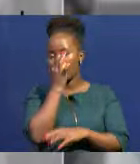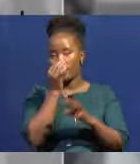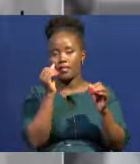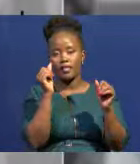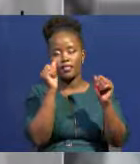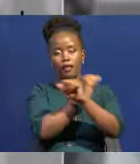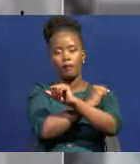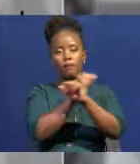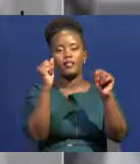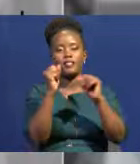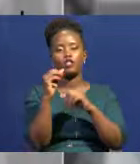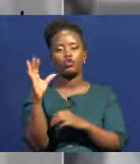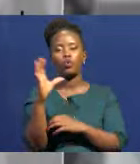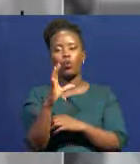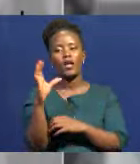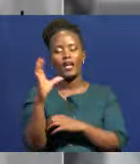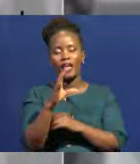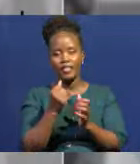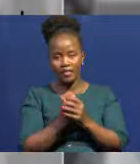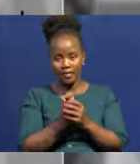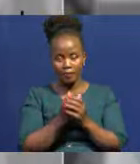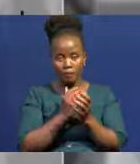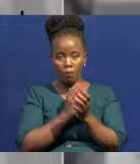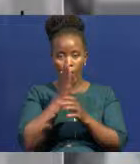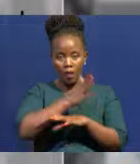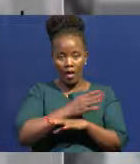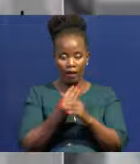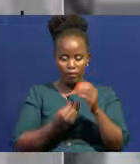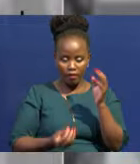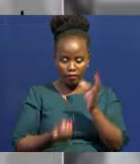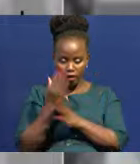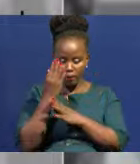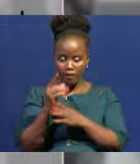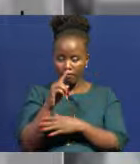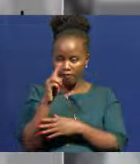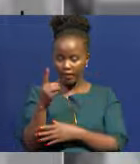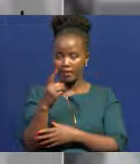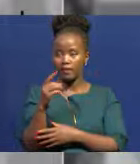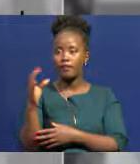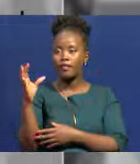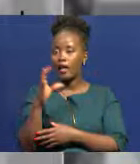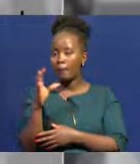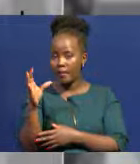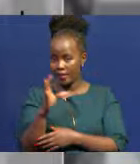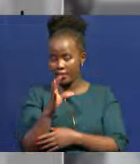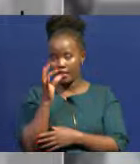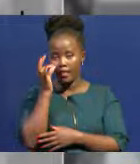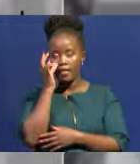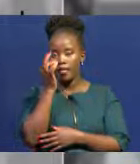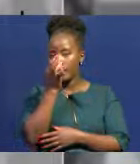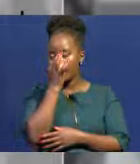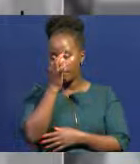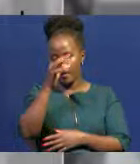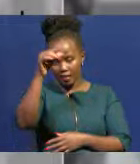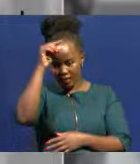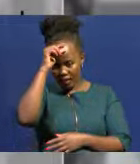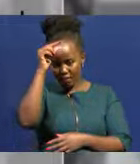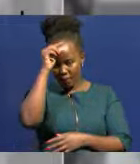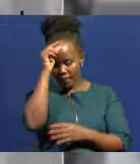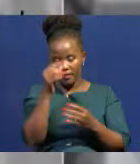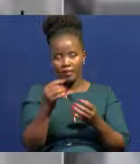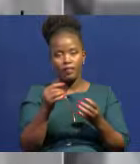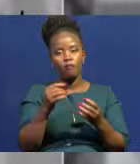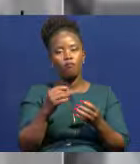flag bearer. After forming his first cabinet, President Kibaki's government set about supporting